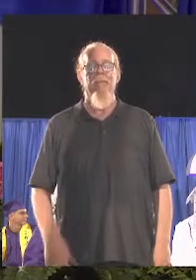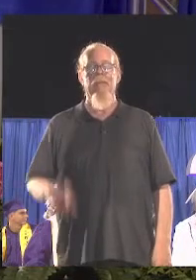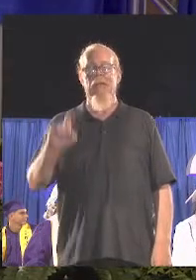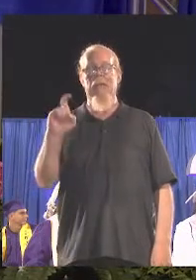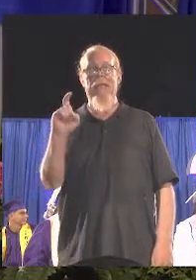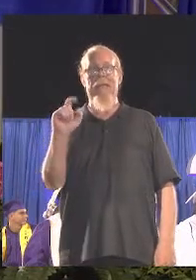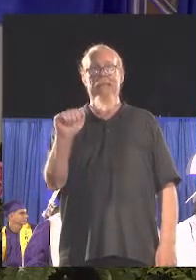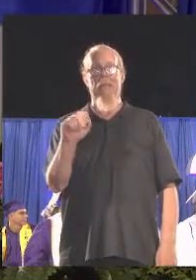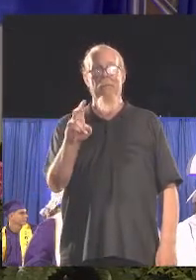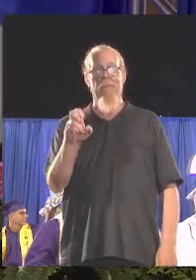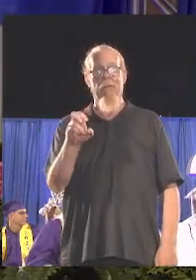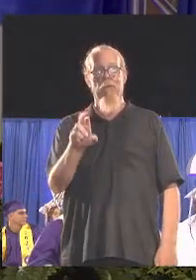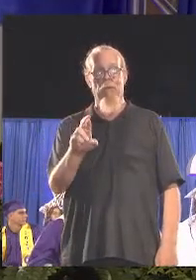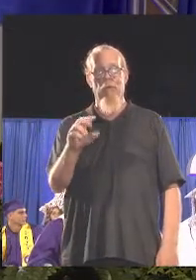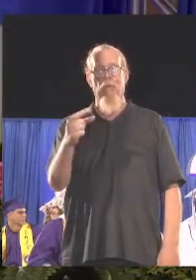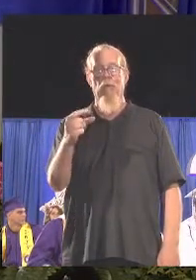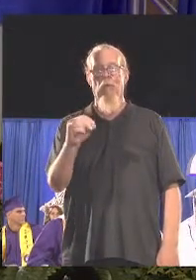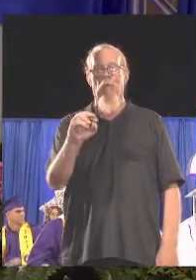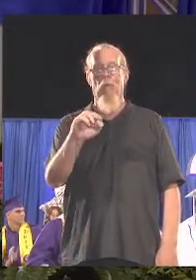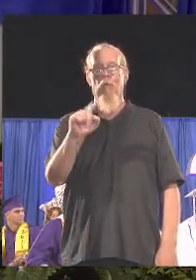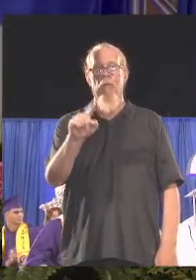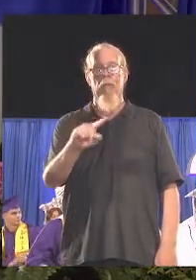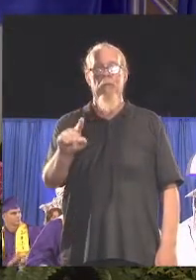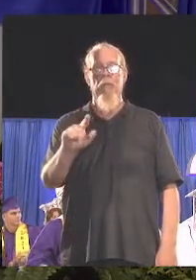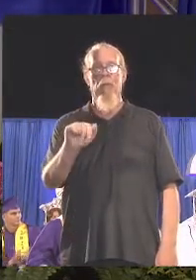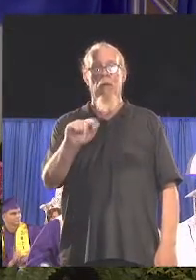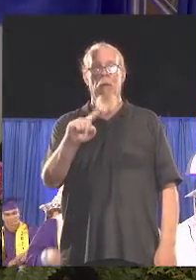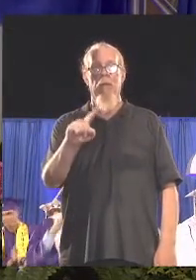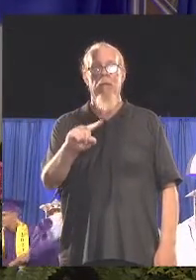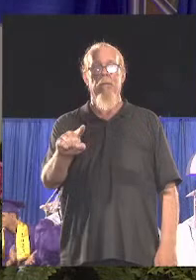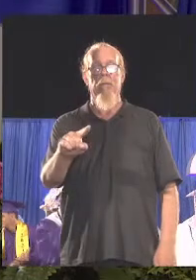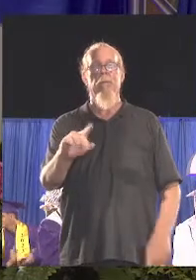Xavier Gonzalez, San Antonio College.